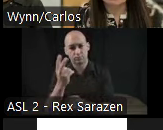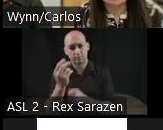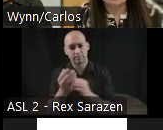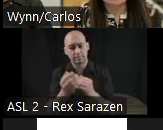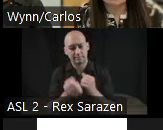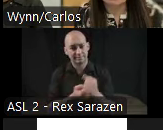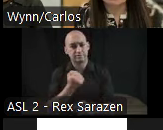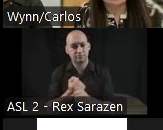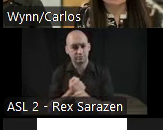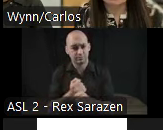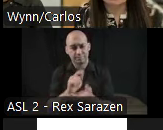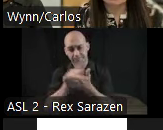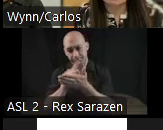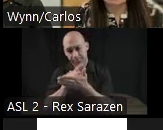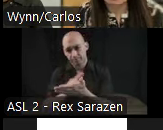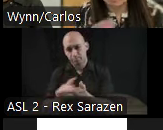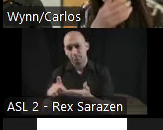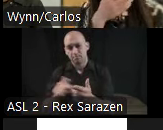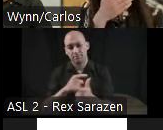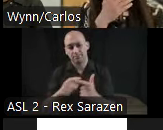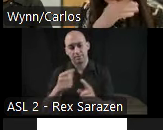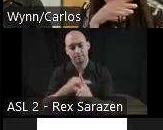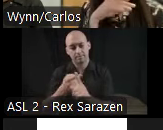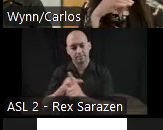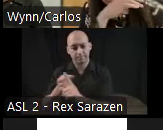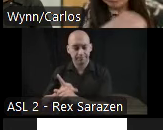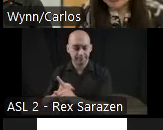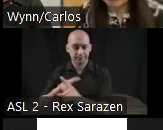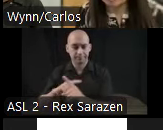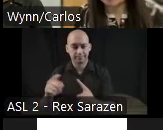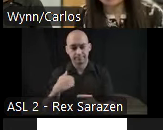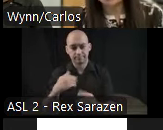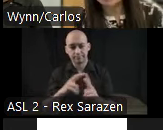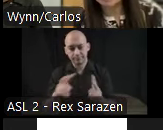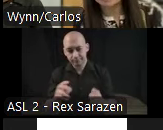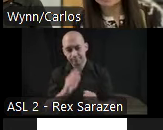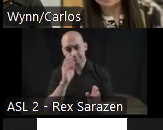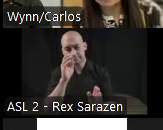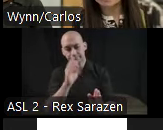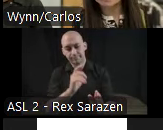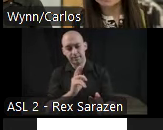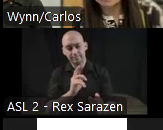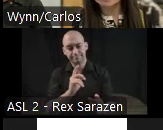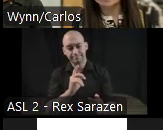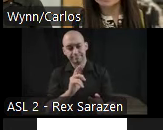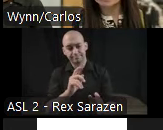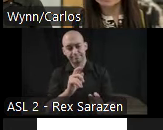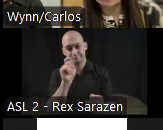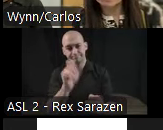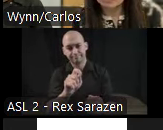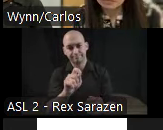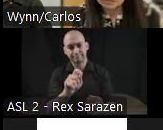and then gradually going to monthly, but had a very prescribed regimen.